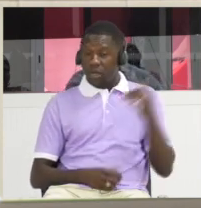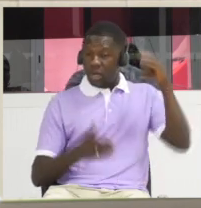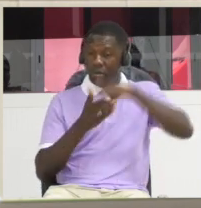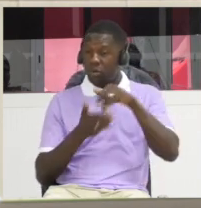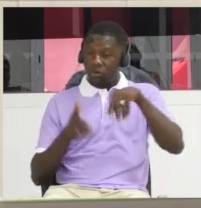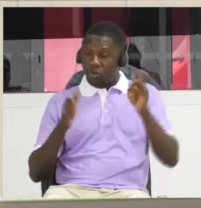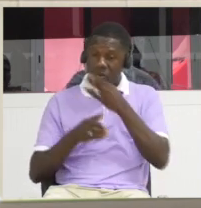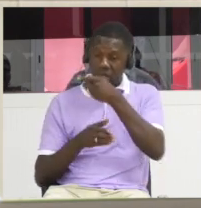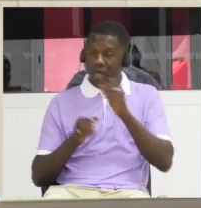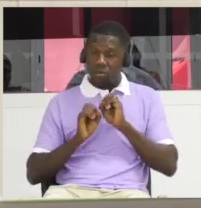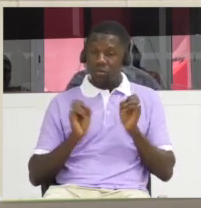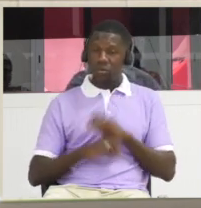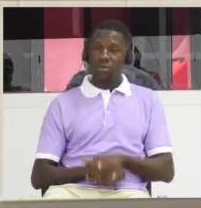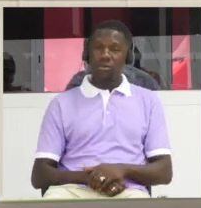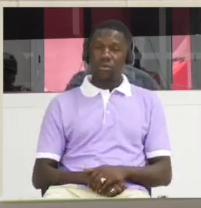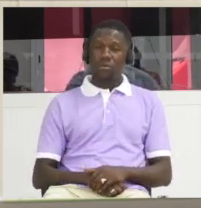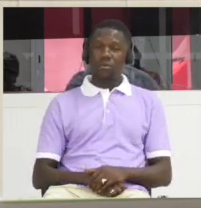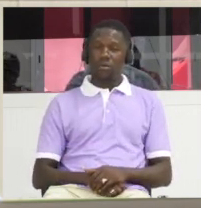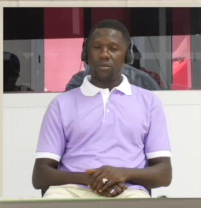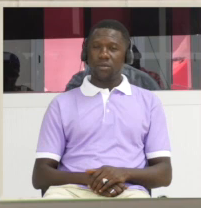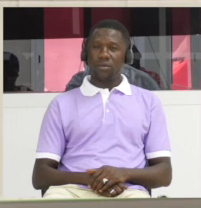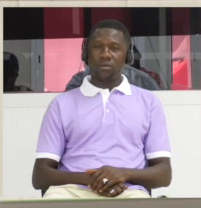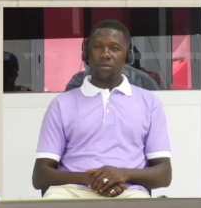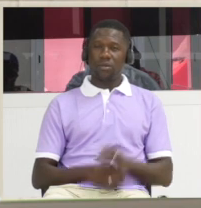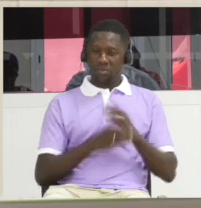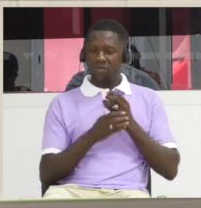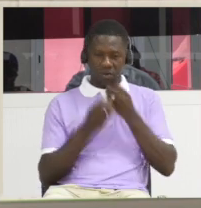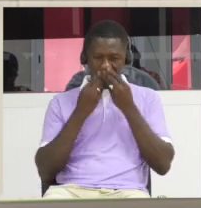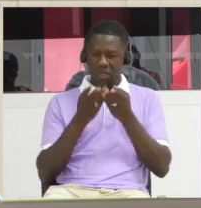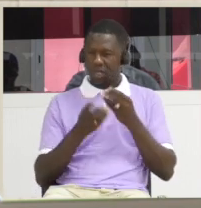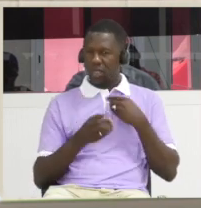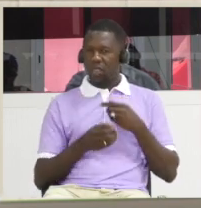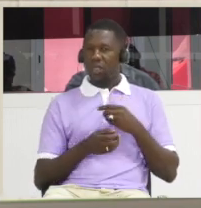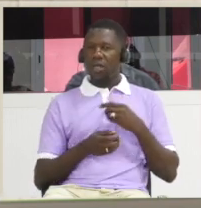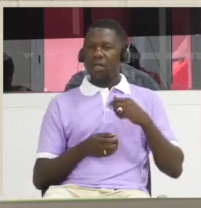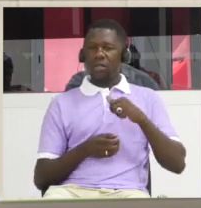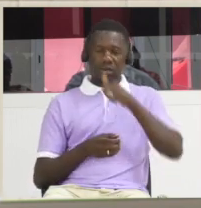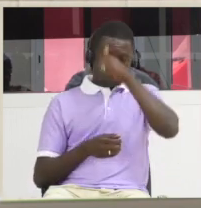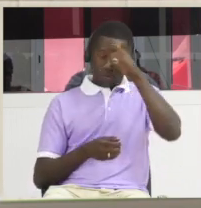airport? As I said earlier, civil servants don't go to receive the president at the airport,